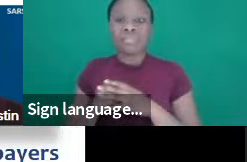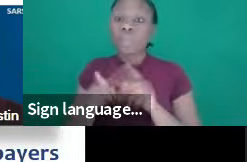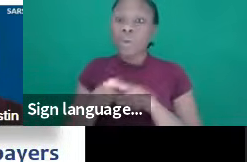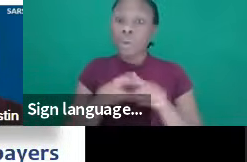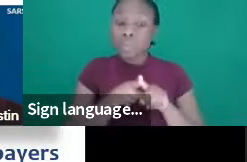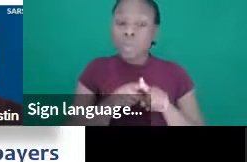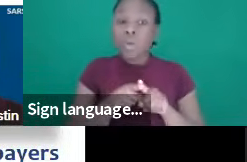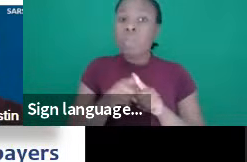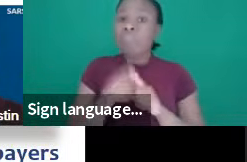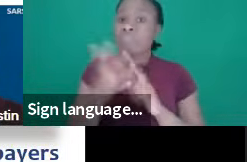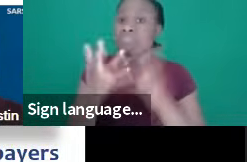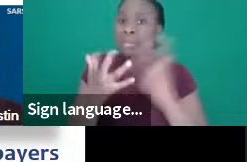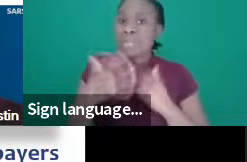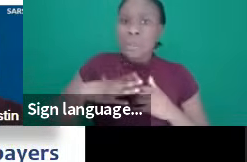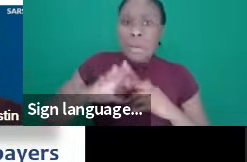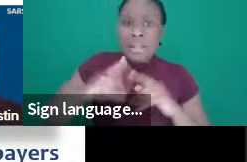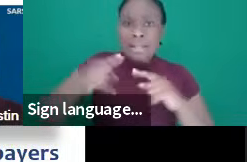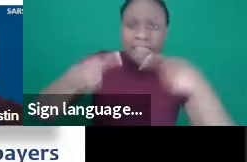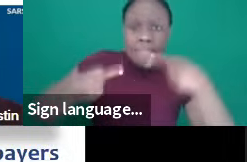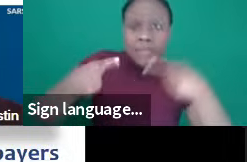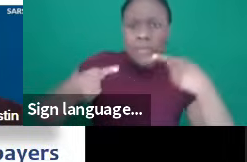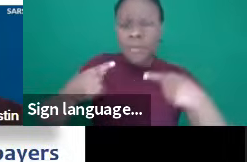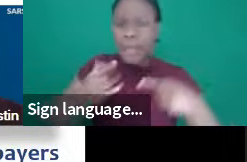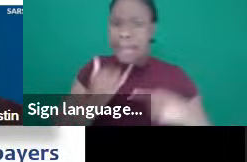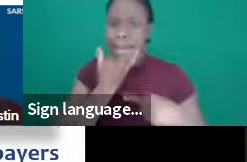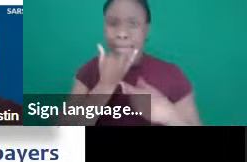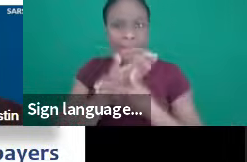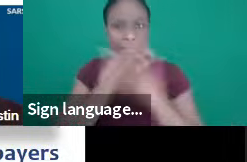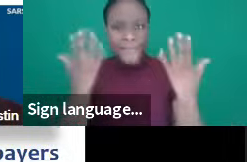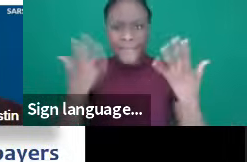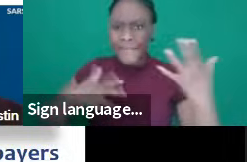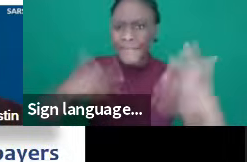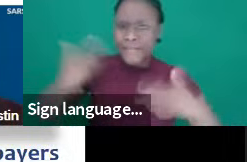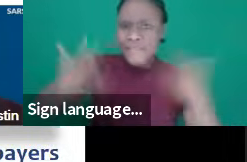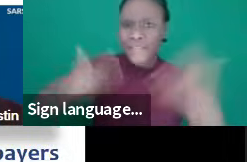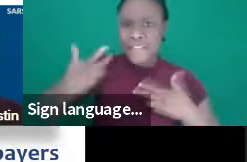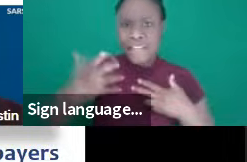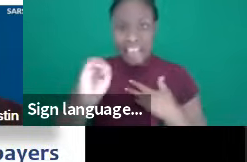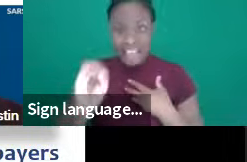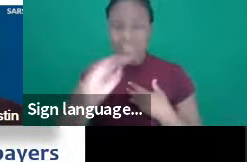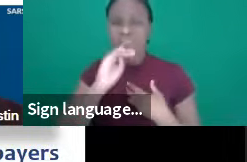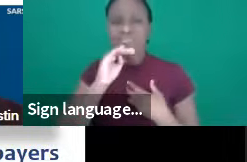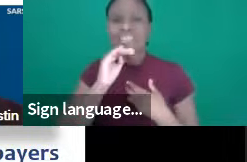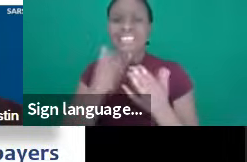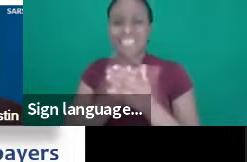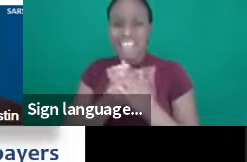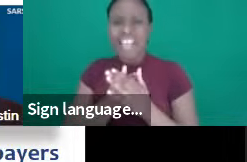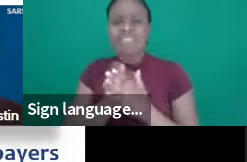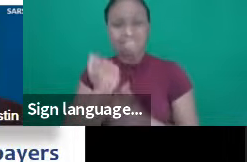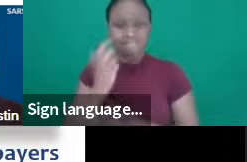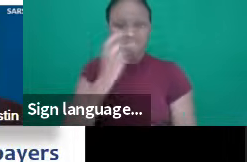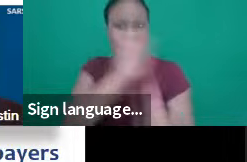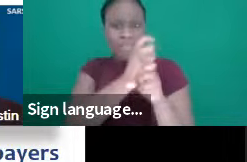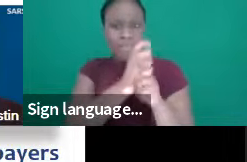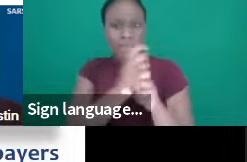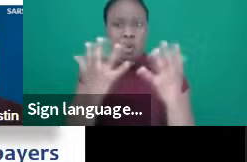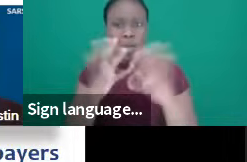around disputes. So if you aren't happy with an outcome of an assessment, you can do so, you can object online.